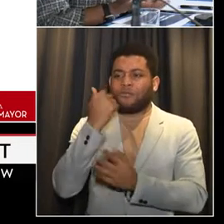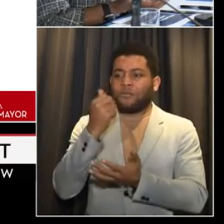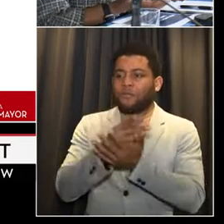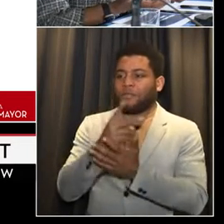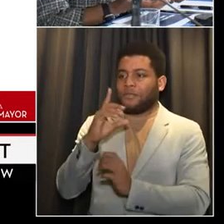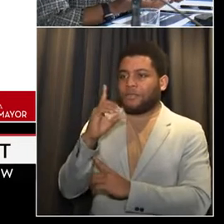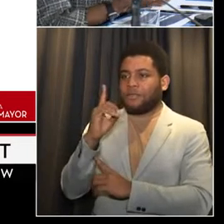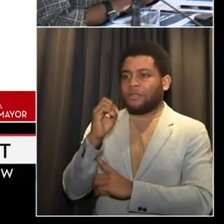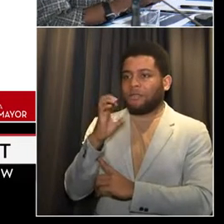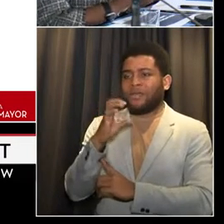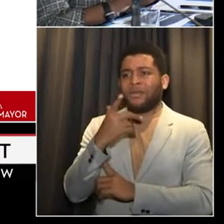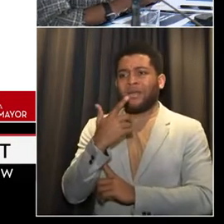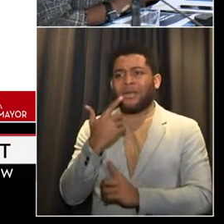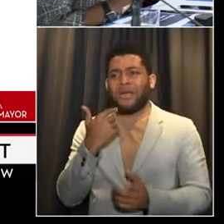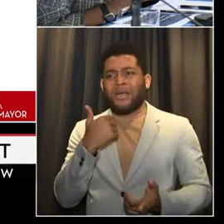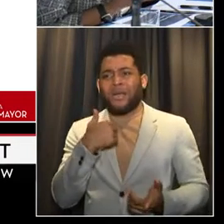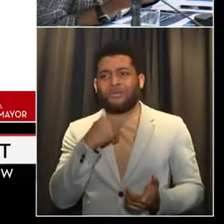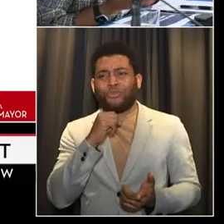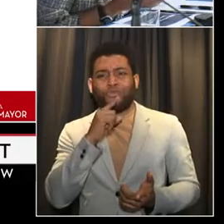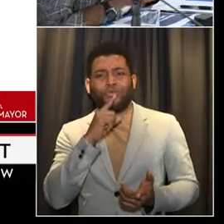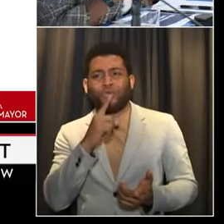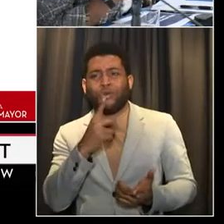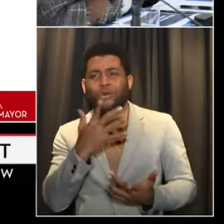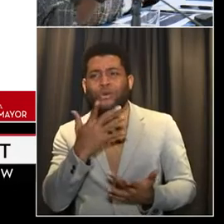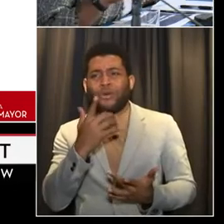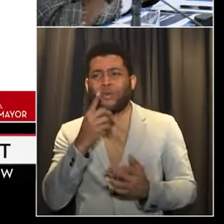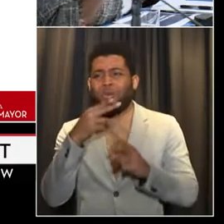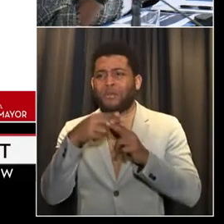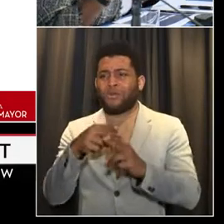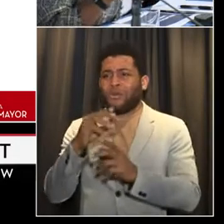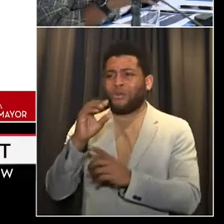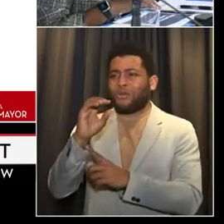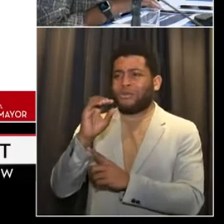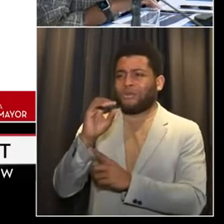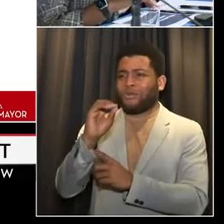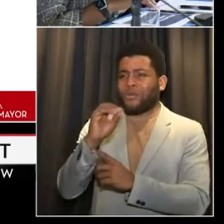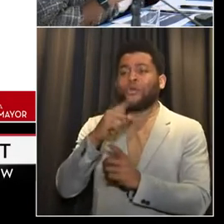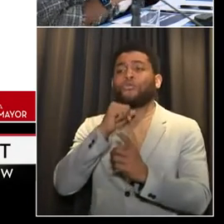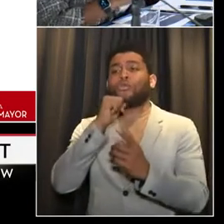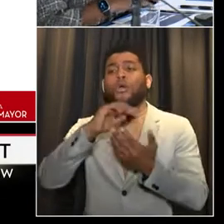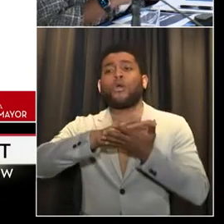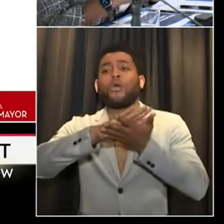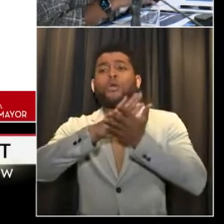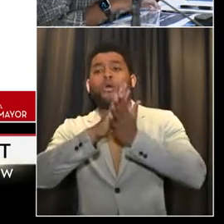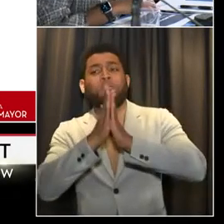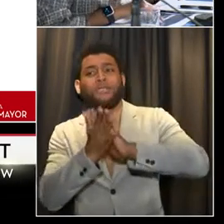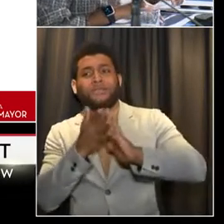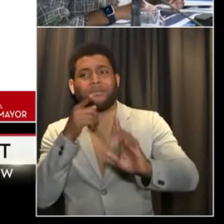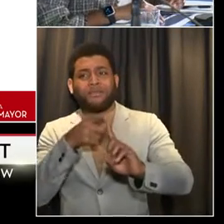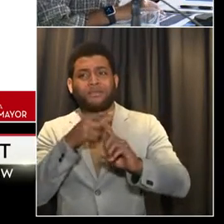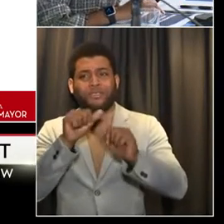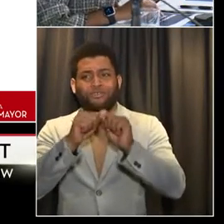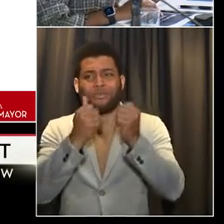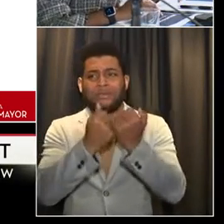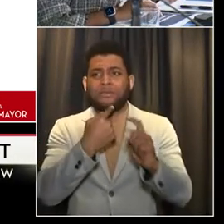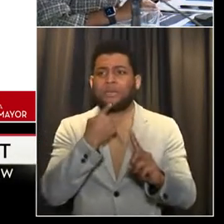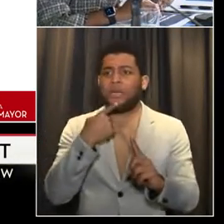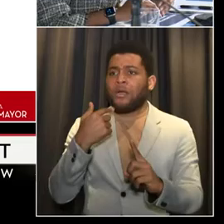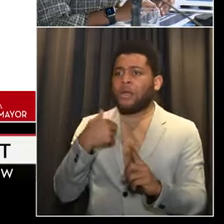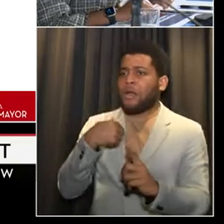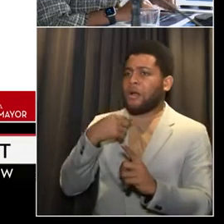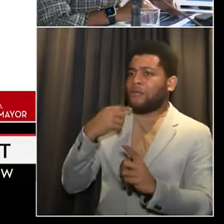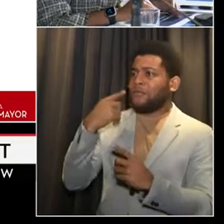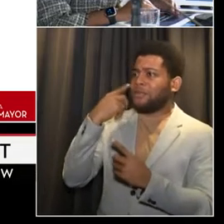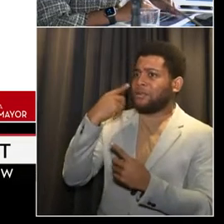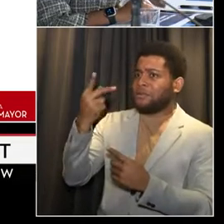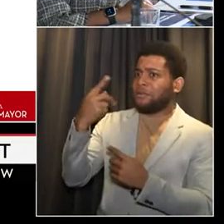0 nonconformities, which is something ANAB says they hadn't seen in at least 6 years. And so we know, like, the quality of the